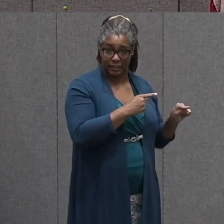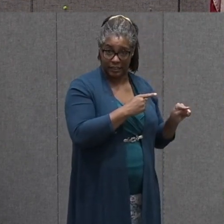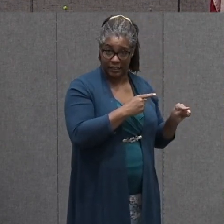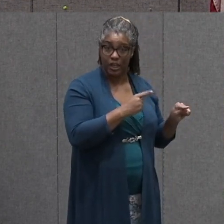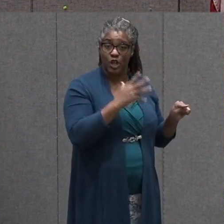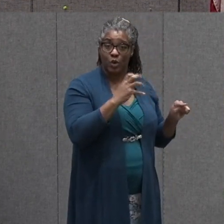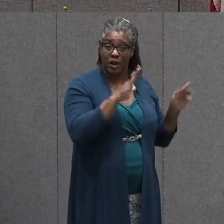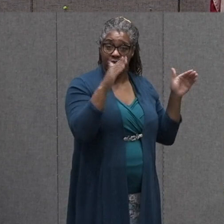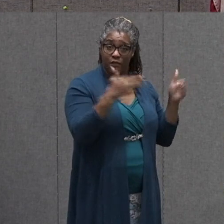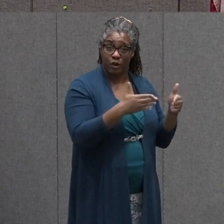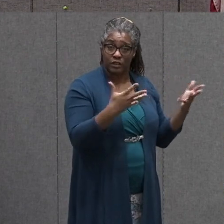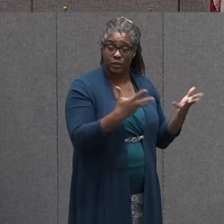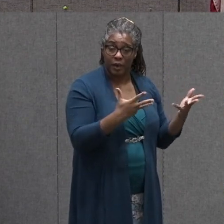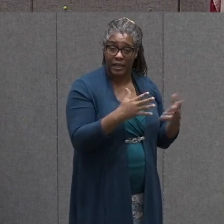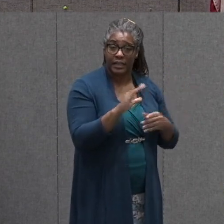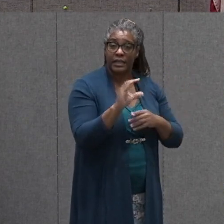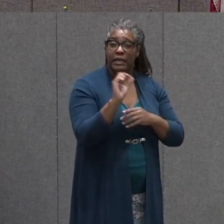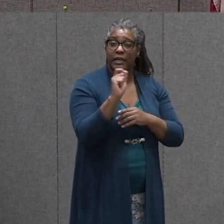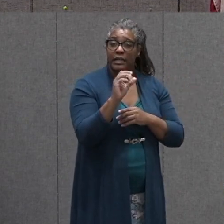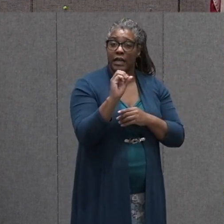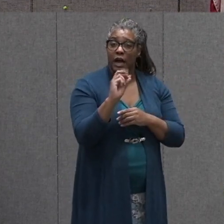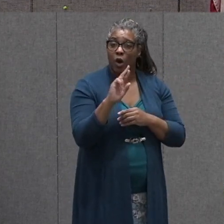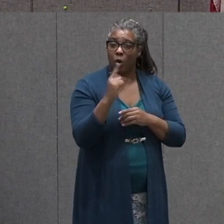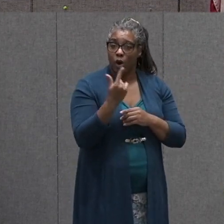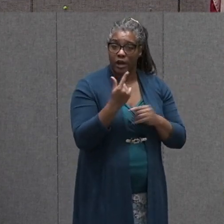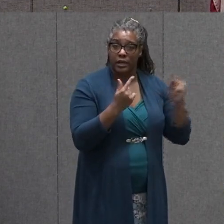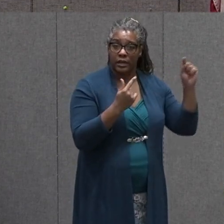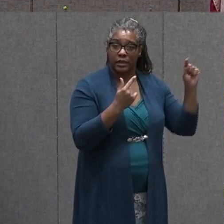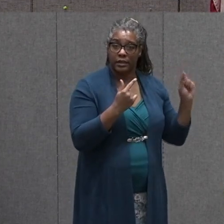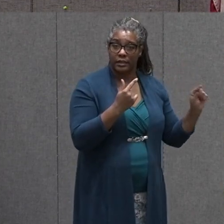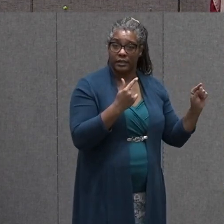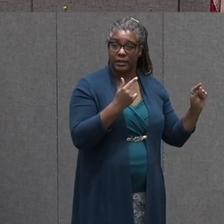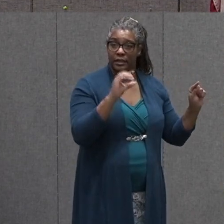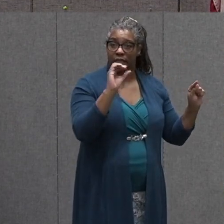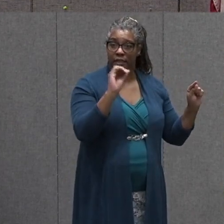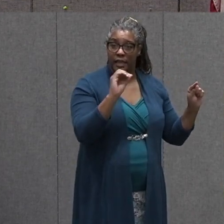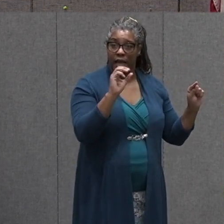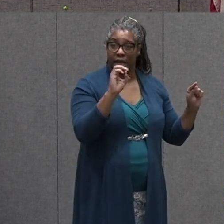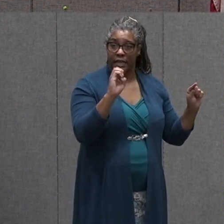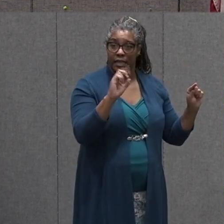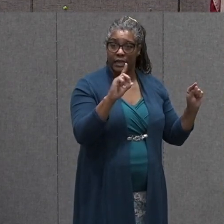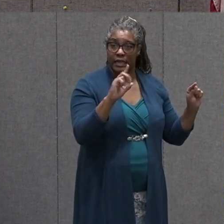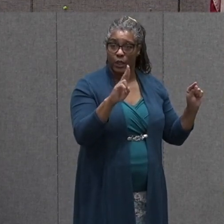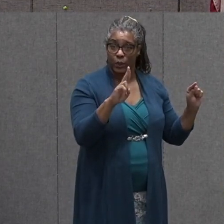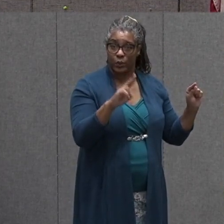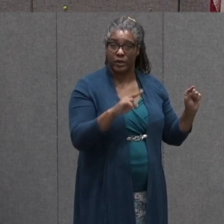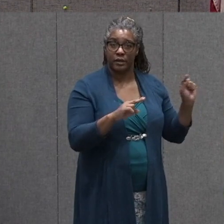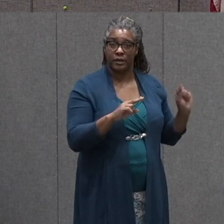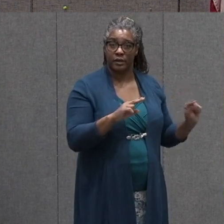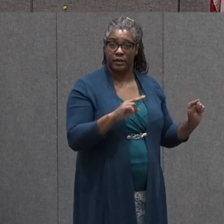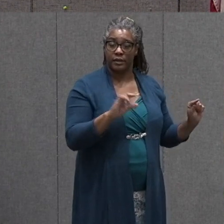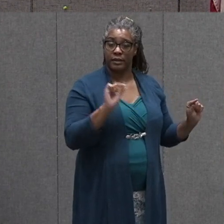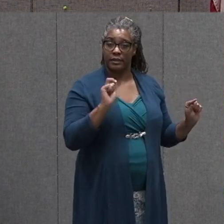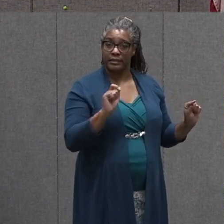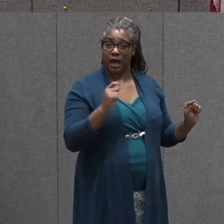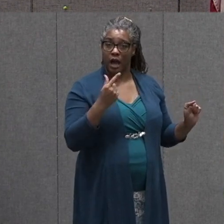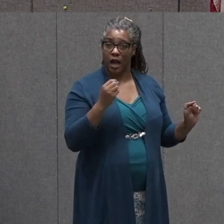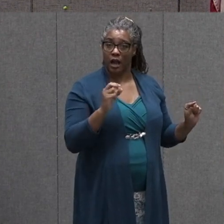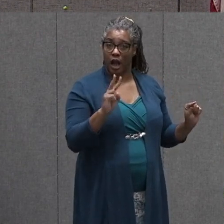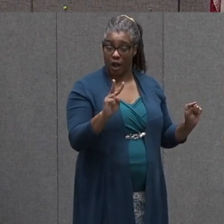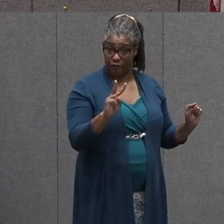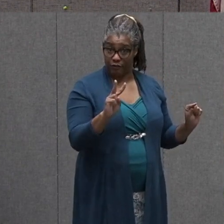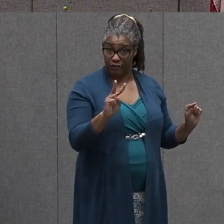seed hasn't begun to grow yet. It will be too late. Hurry! But finally, it starts to grow